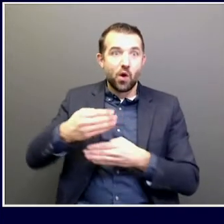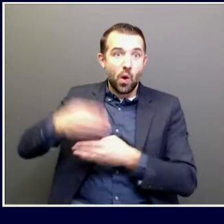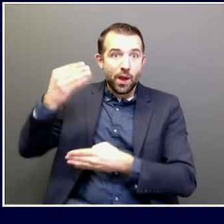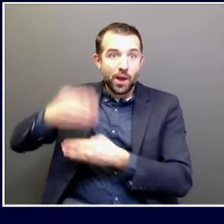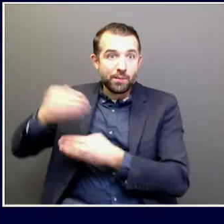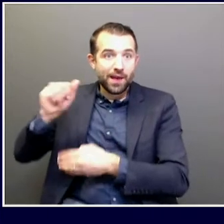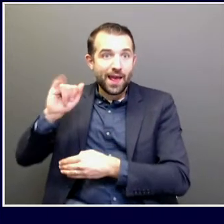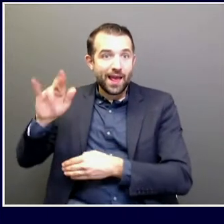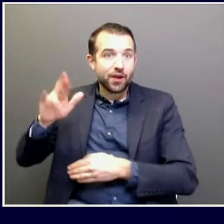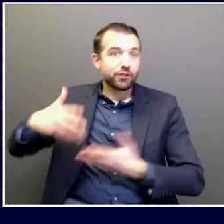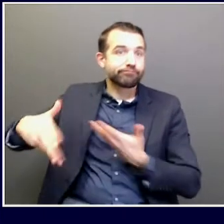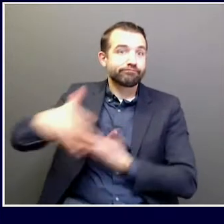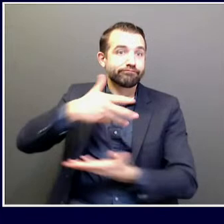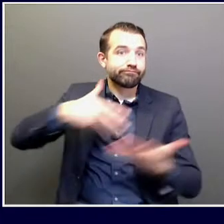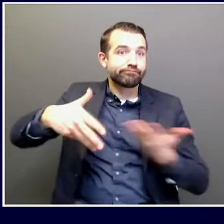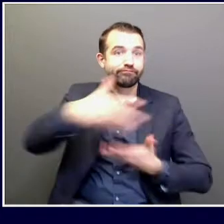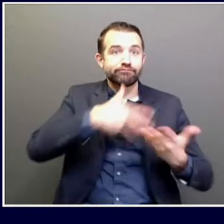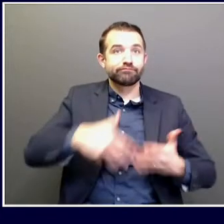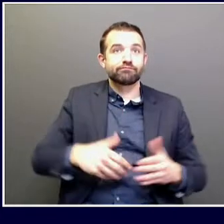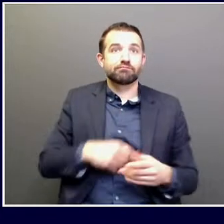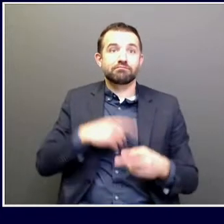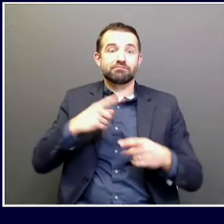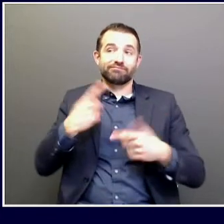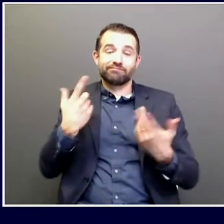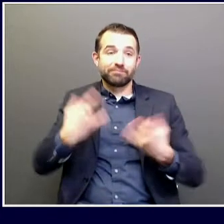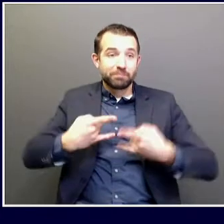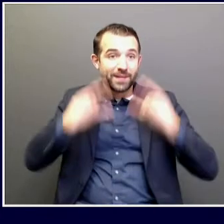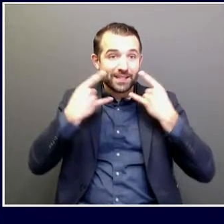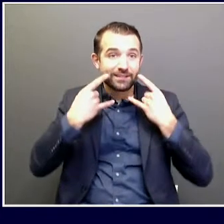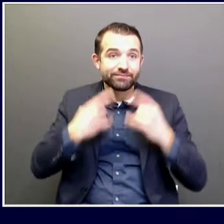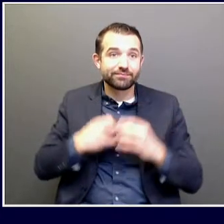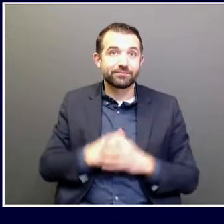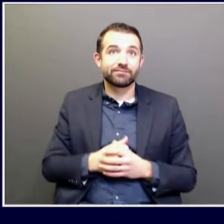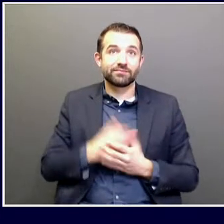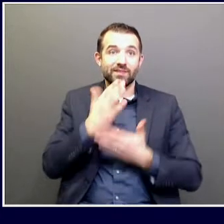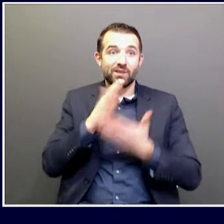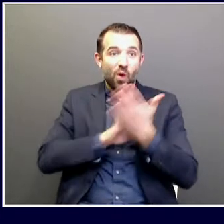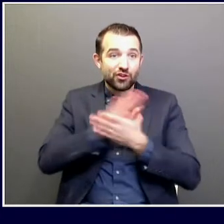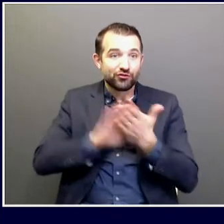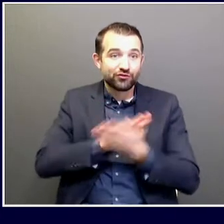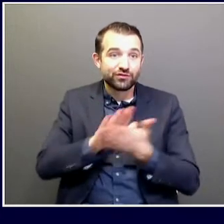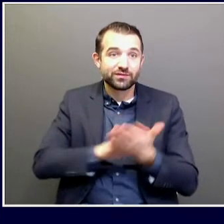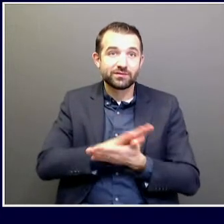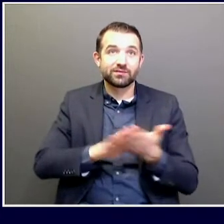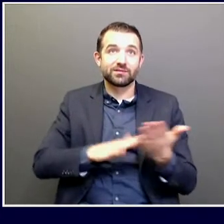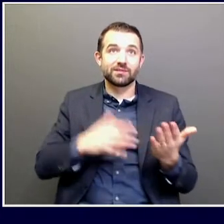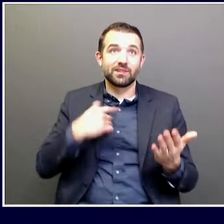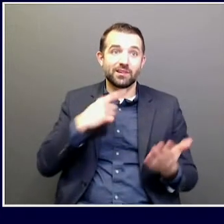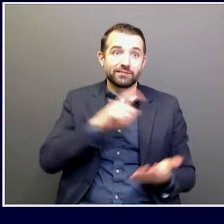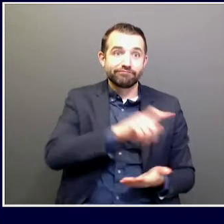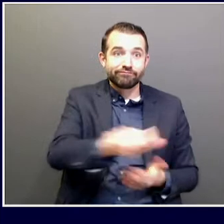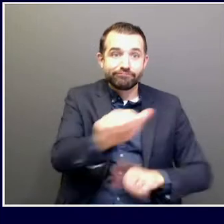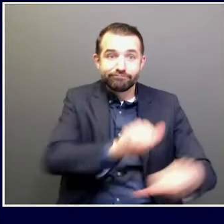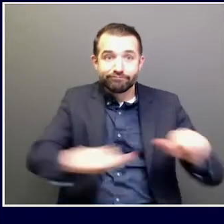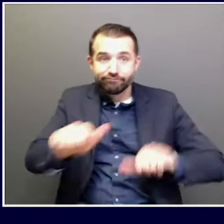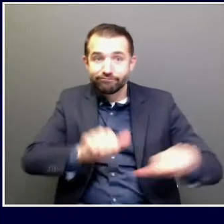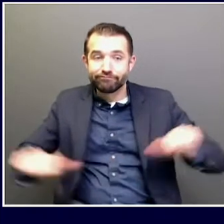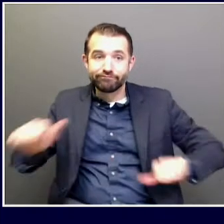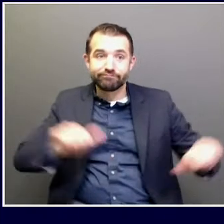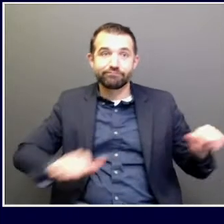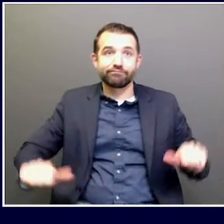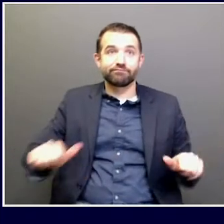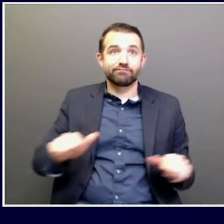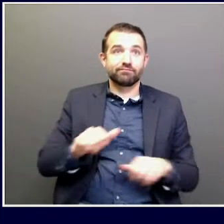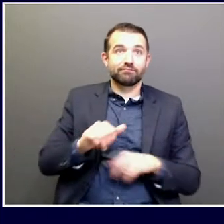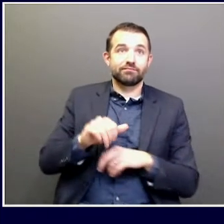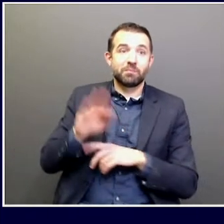in a crowded space. They include sanitizing spaces still, using bleach and water to clean spaces